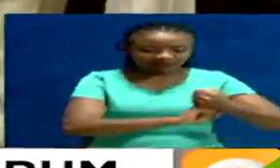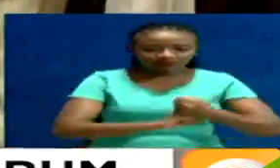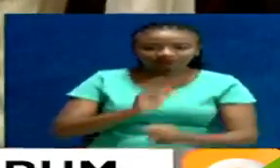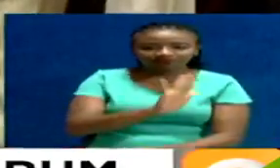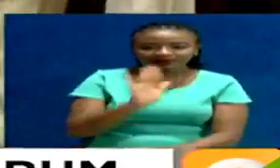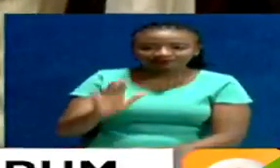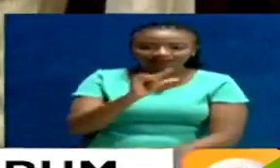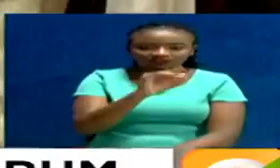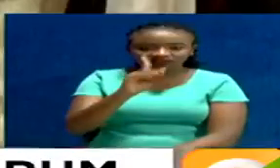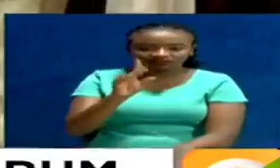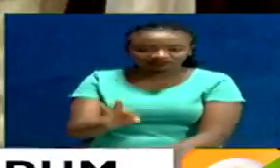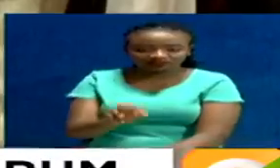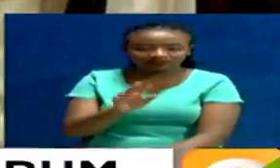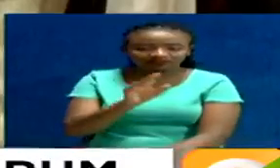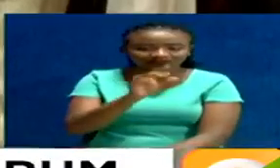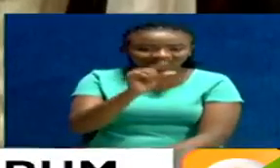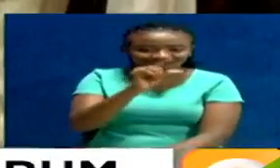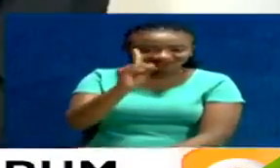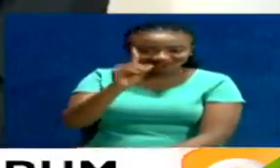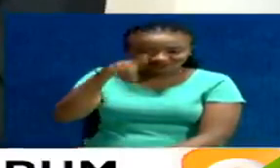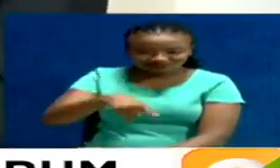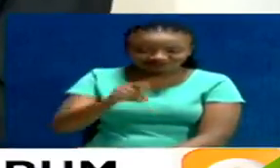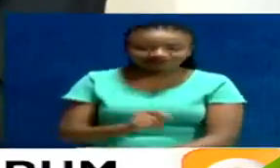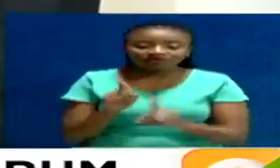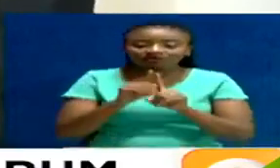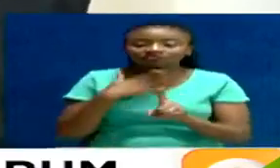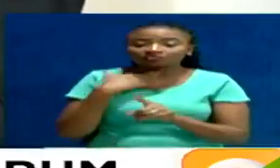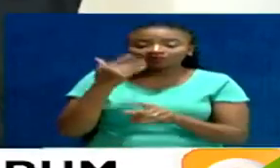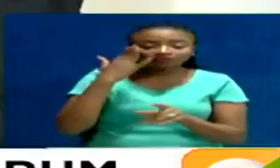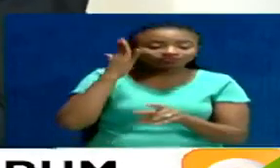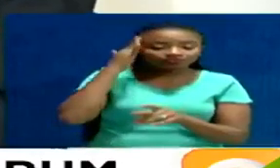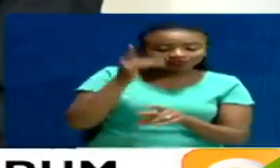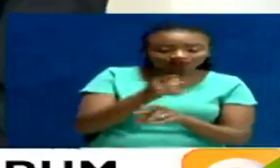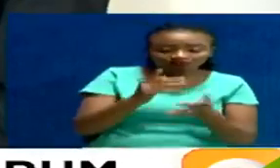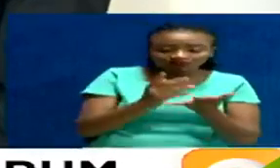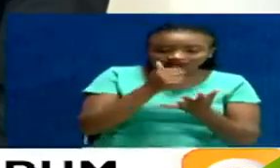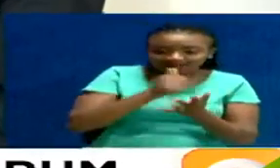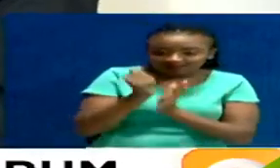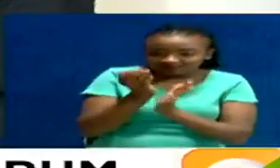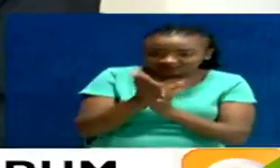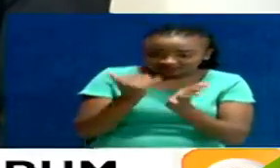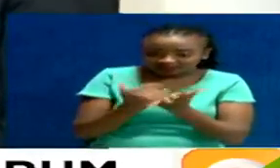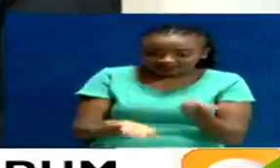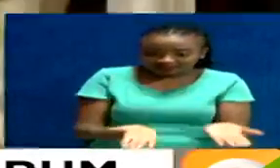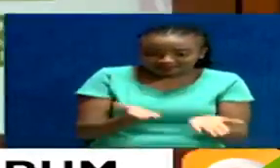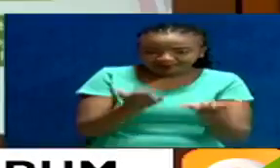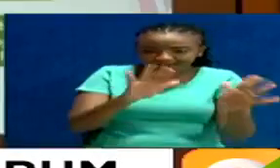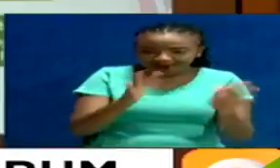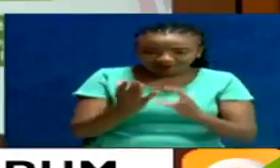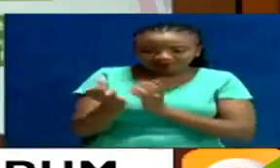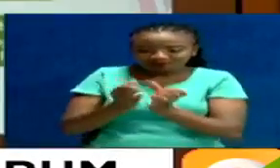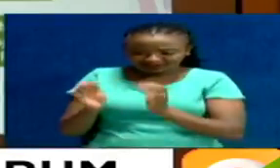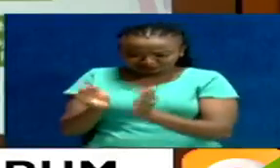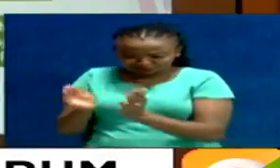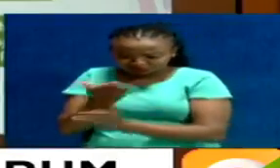countries' GDP. And to establish from day Kenya one, boasted of an established private sector and its commitment to cushioning the SME sector,